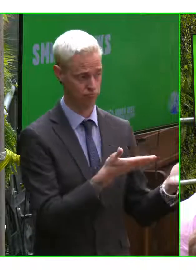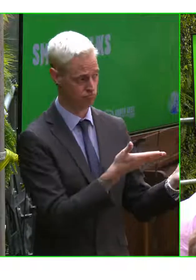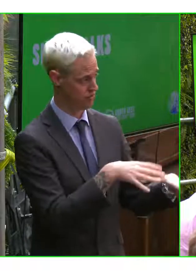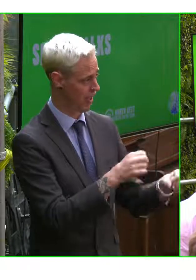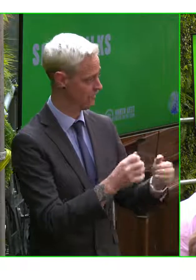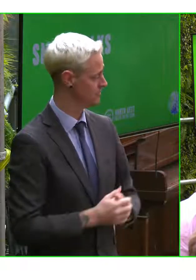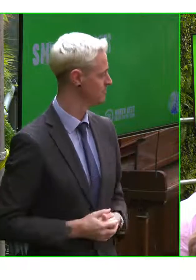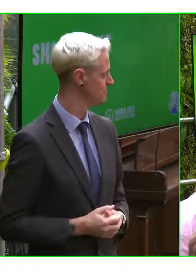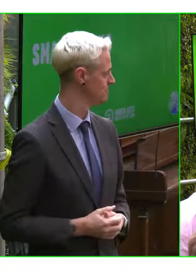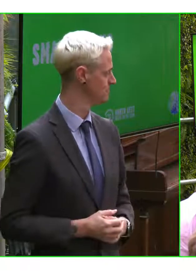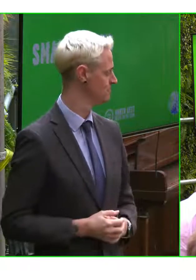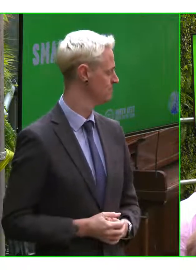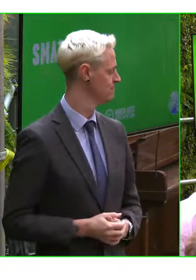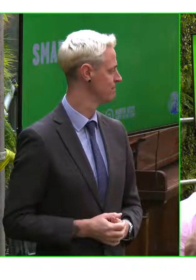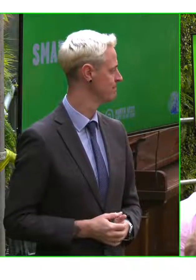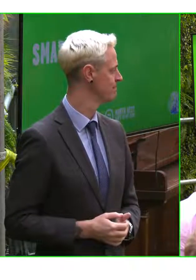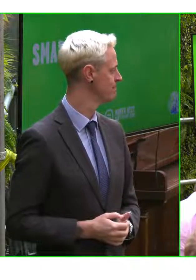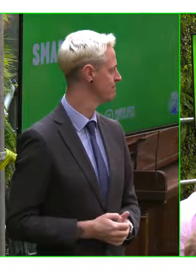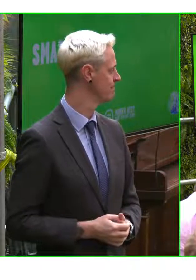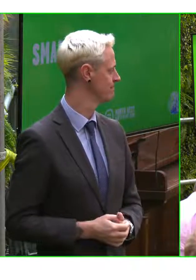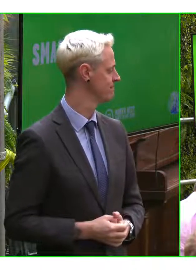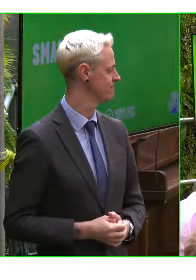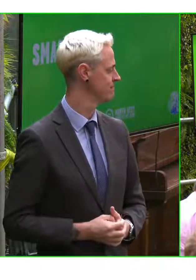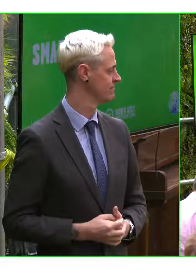over to you.